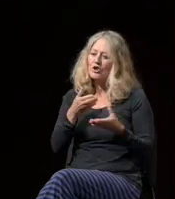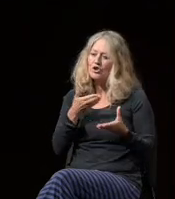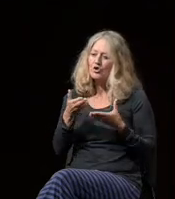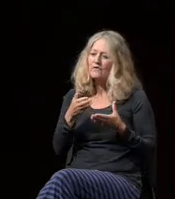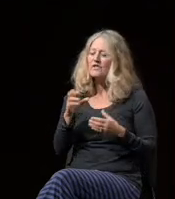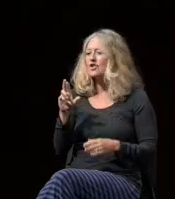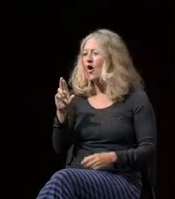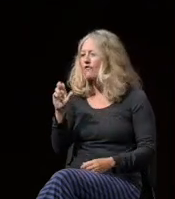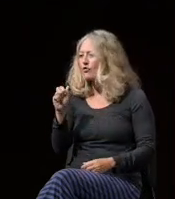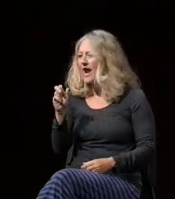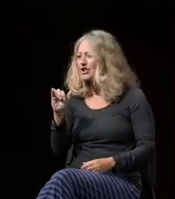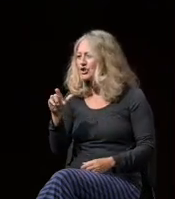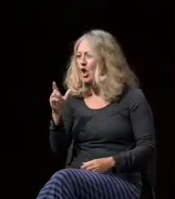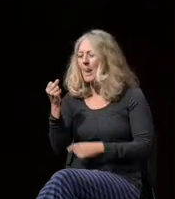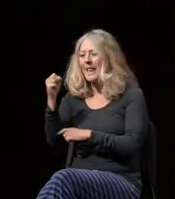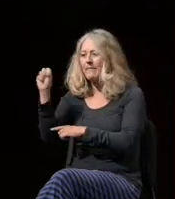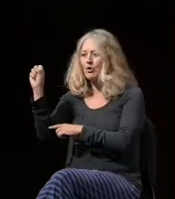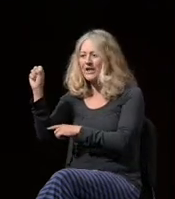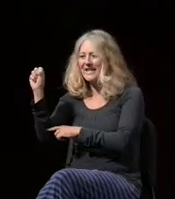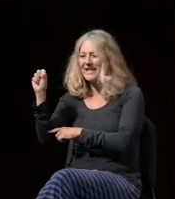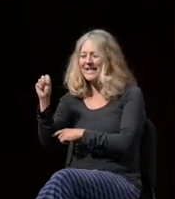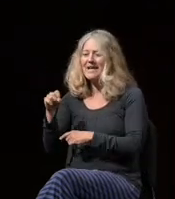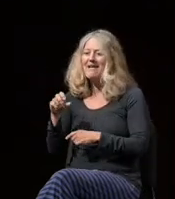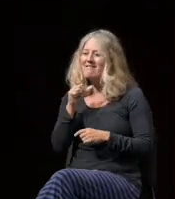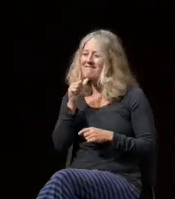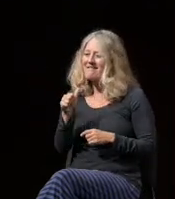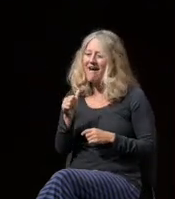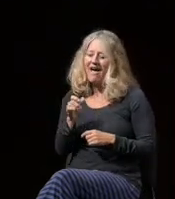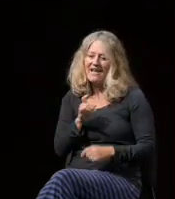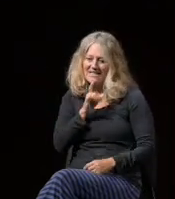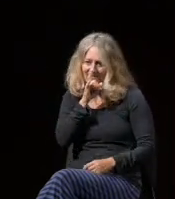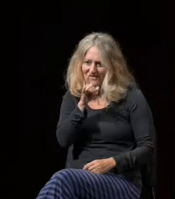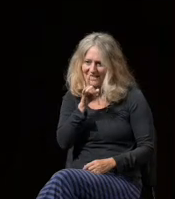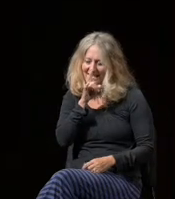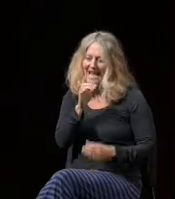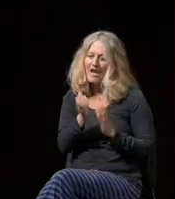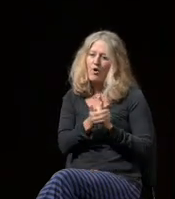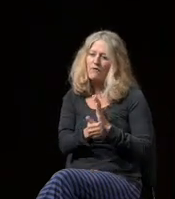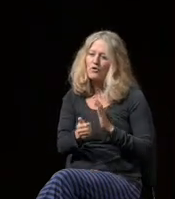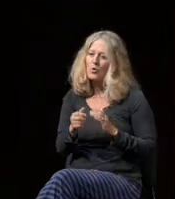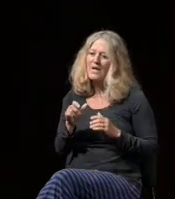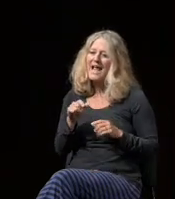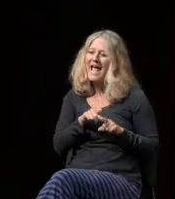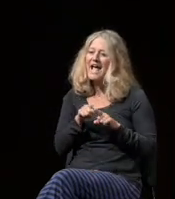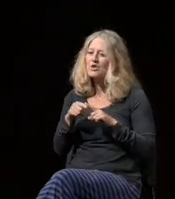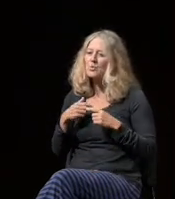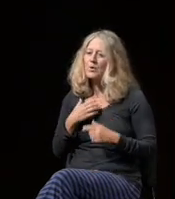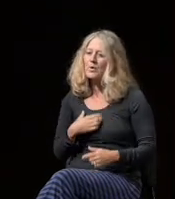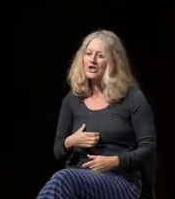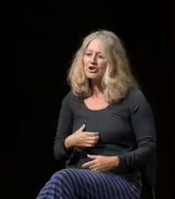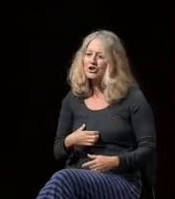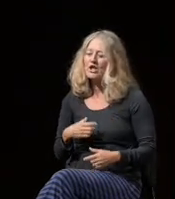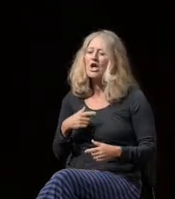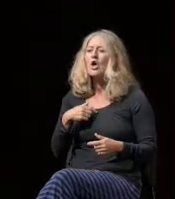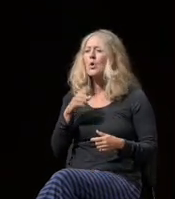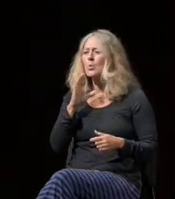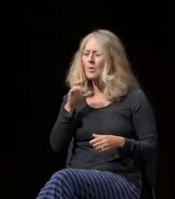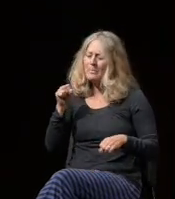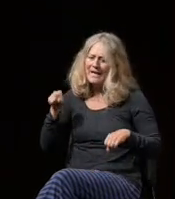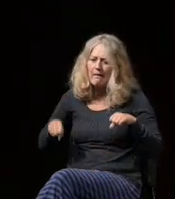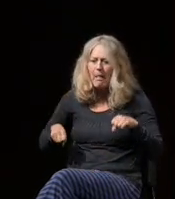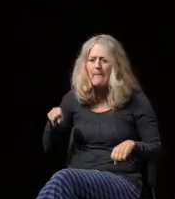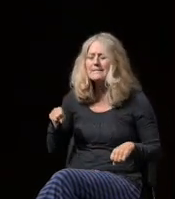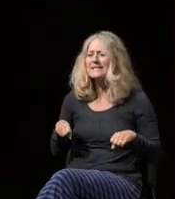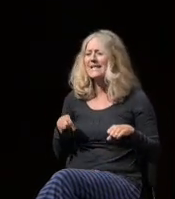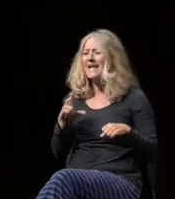literacy, none of us are as sophisticated or as fluent as we wanna be. We're gonna be clumsy, and we're gonna get it